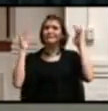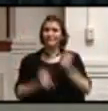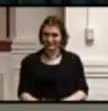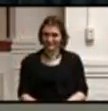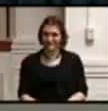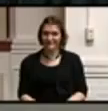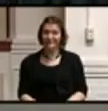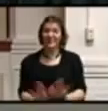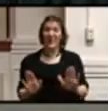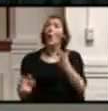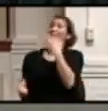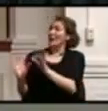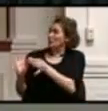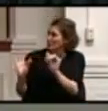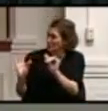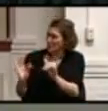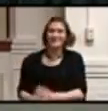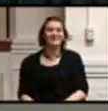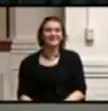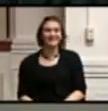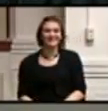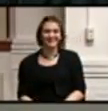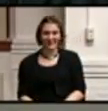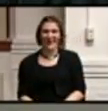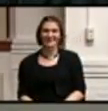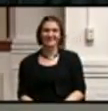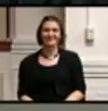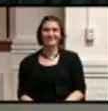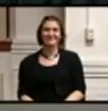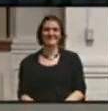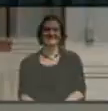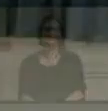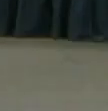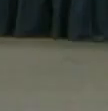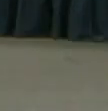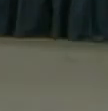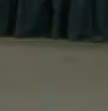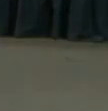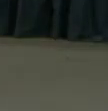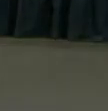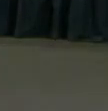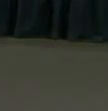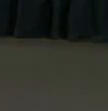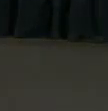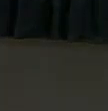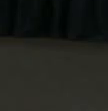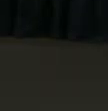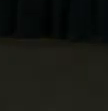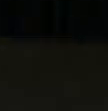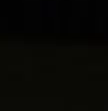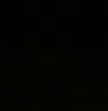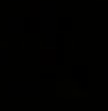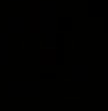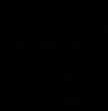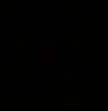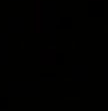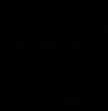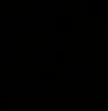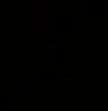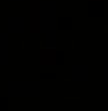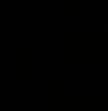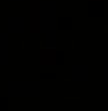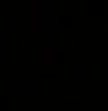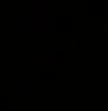us a chance. Thank you, ASL interpreters. Signatures before you. So, David, I'm refusing to sign the highway model.